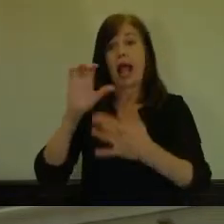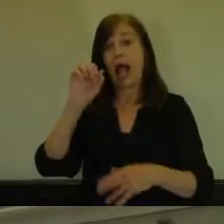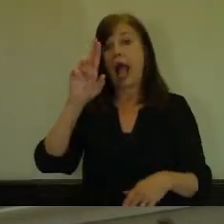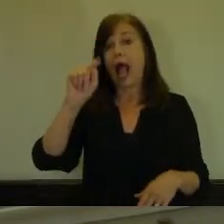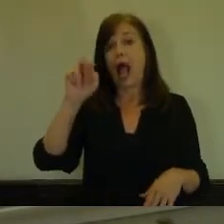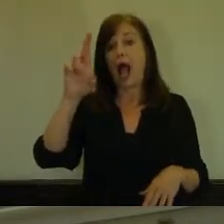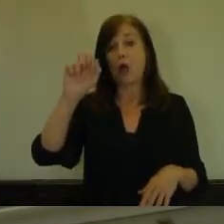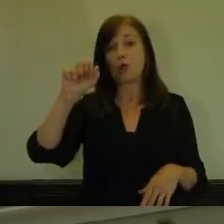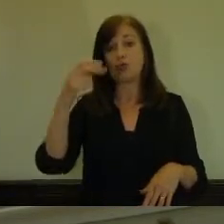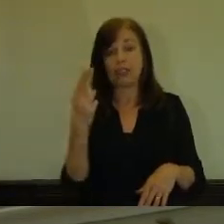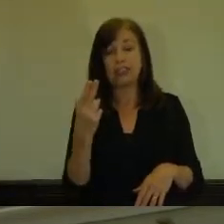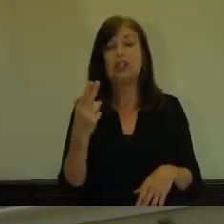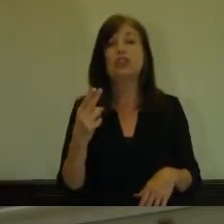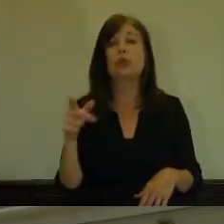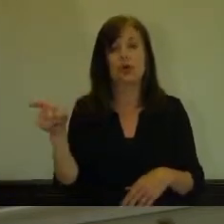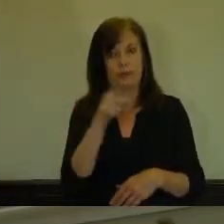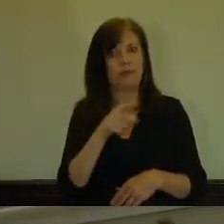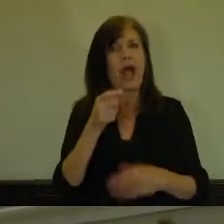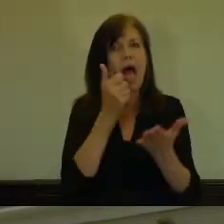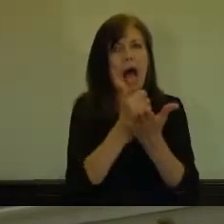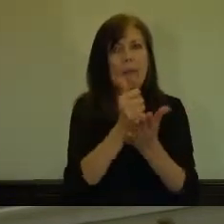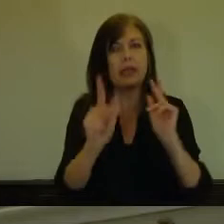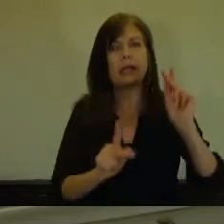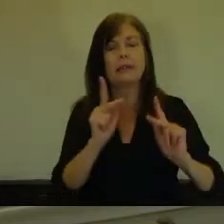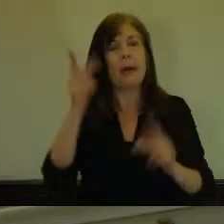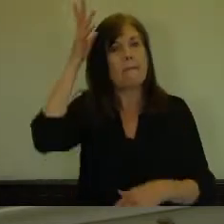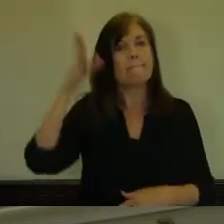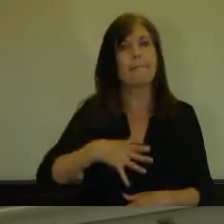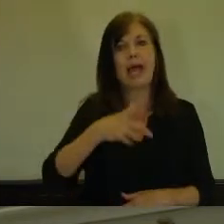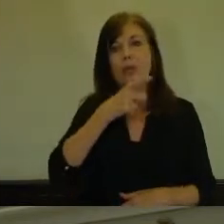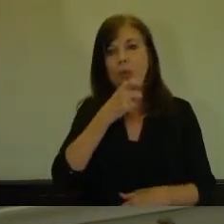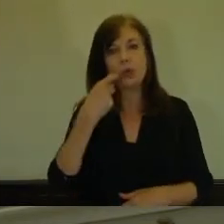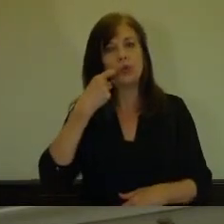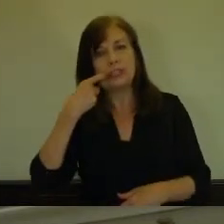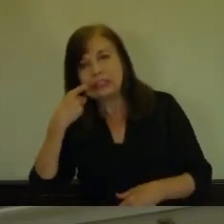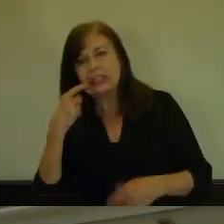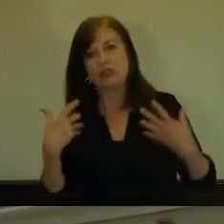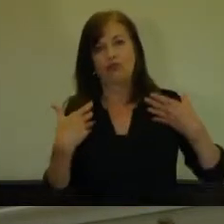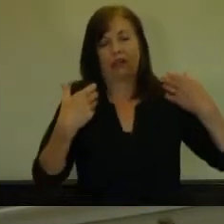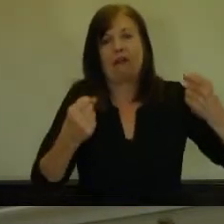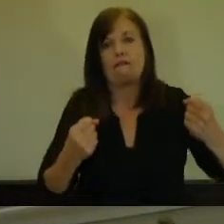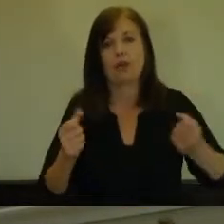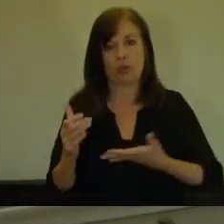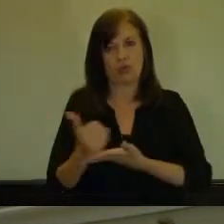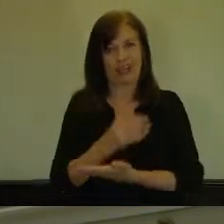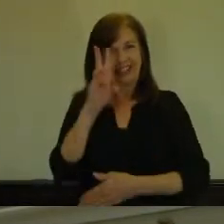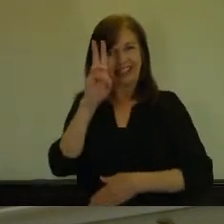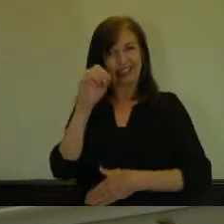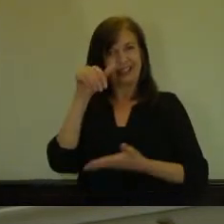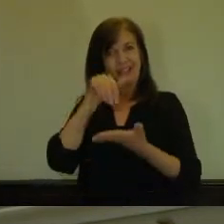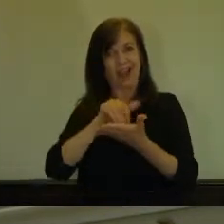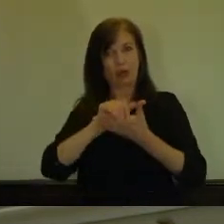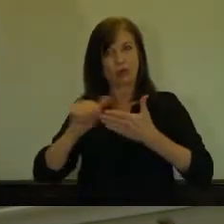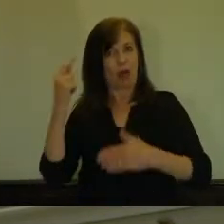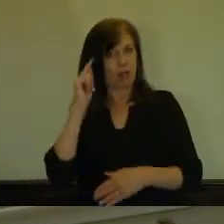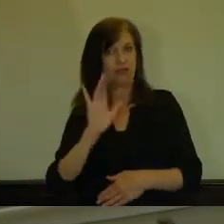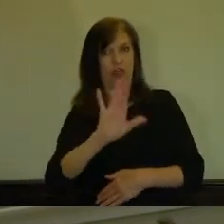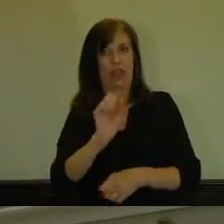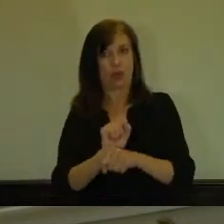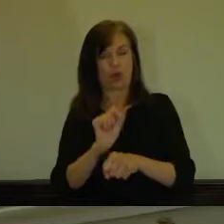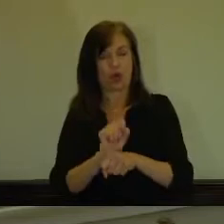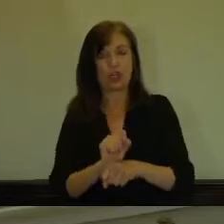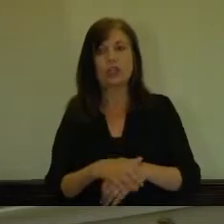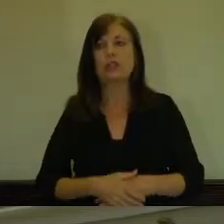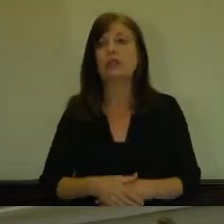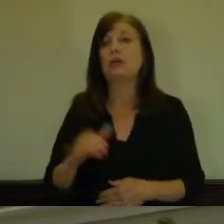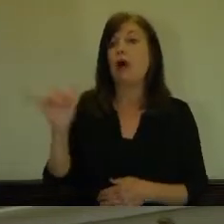men in recovery, as we raised $60,000 this past year for that amazing work. It's been